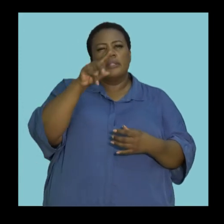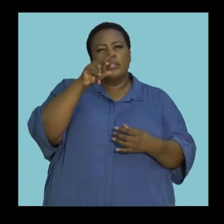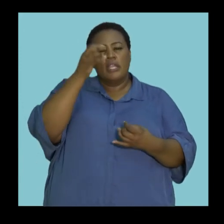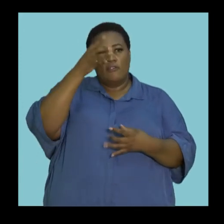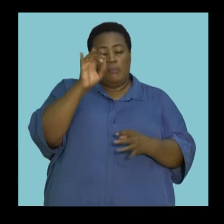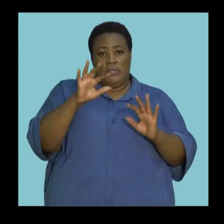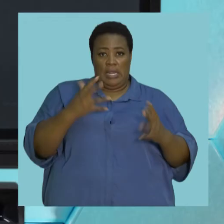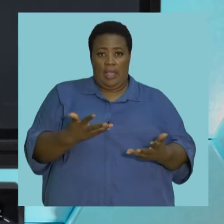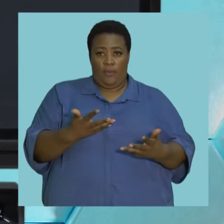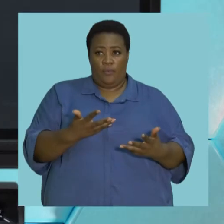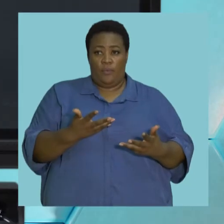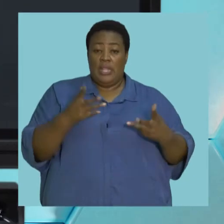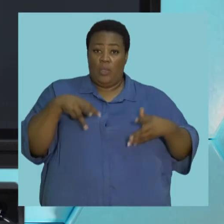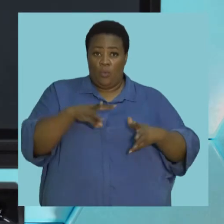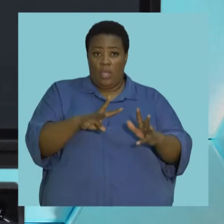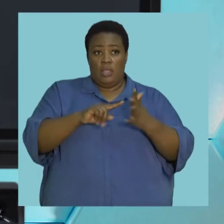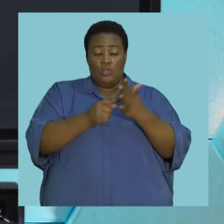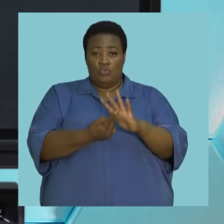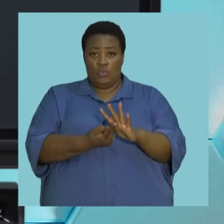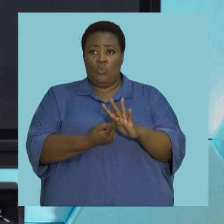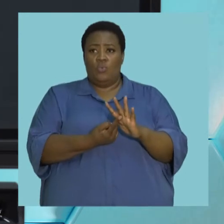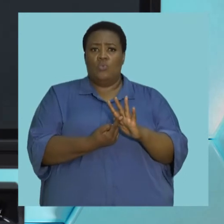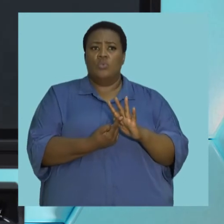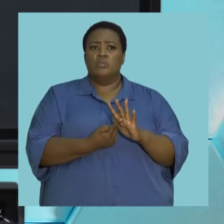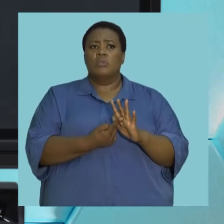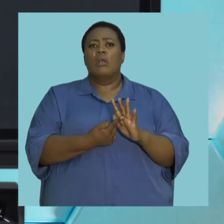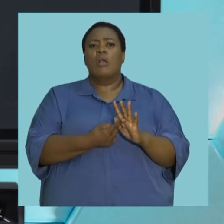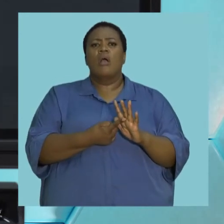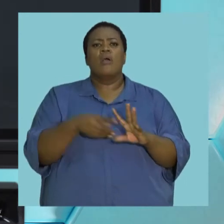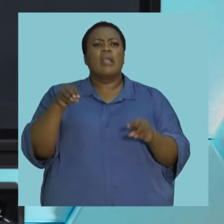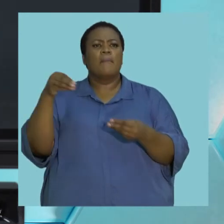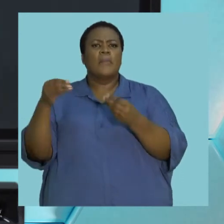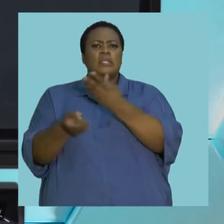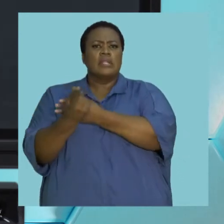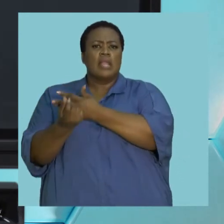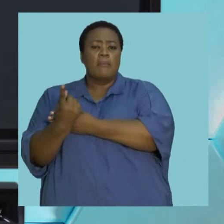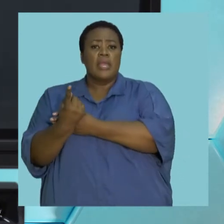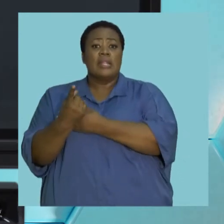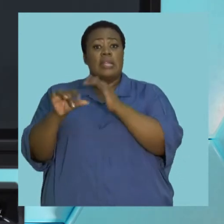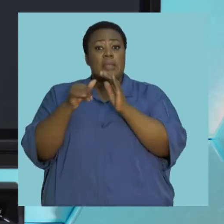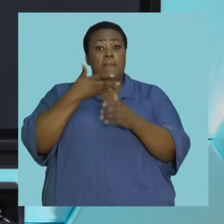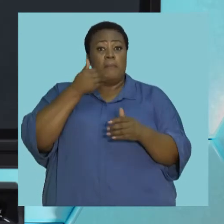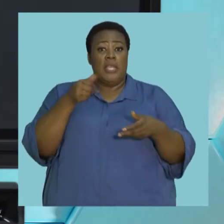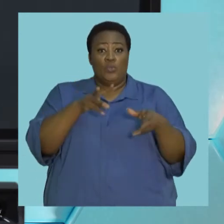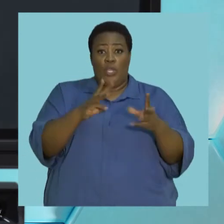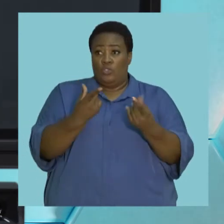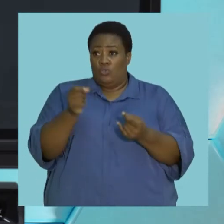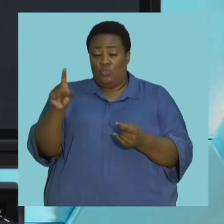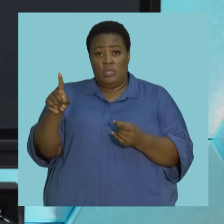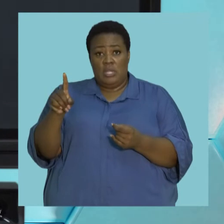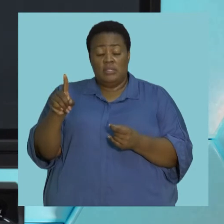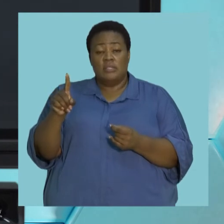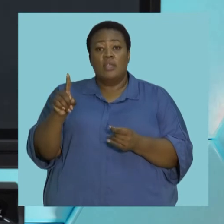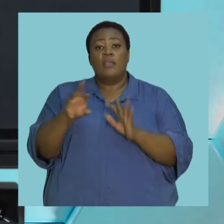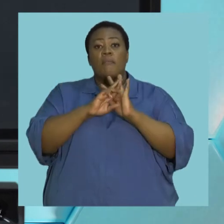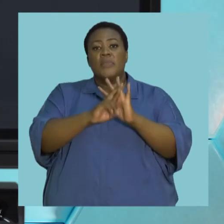this information in a way that shows us the trend or the pattern of what has happened? So the best way to do that, again,